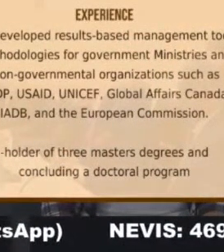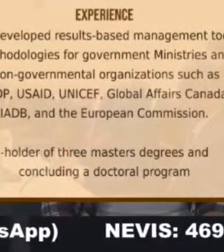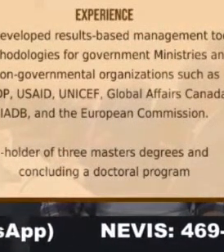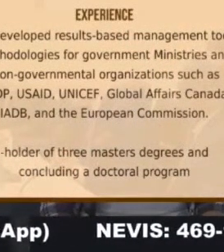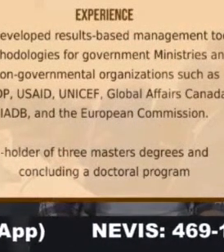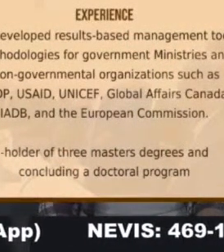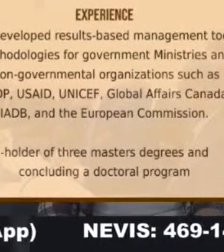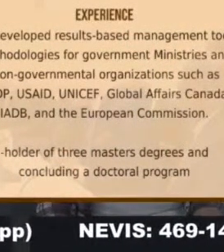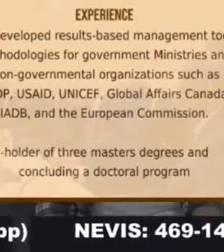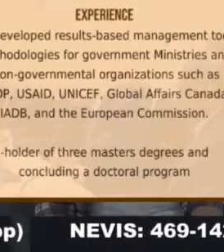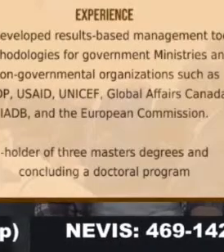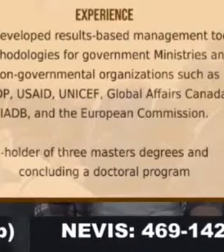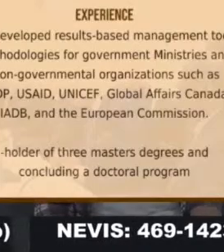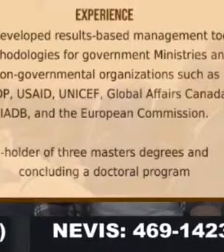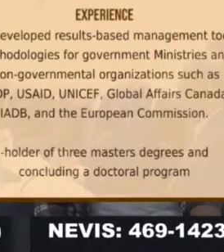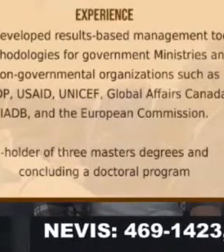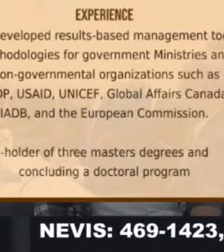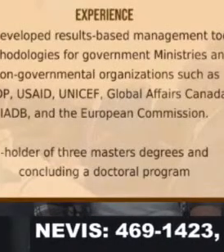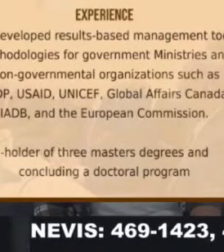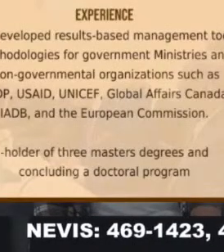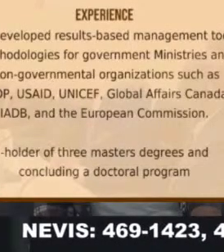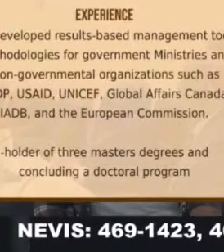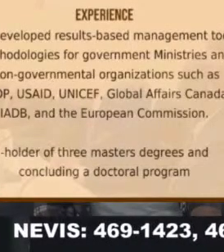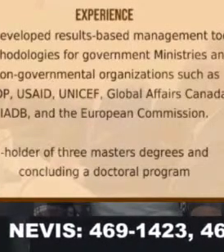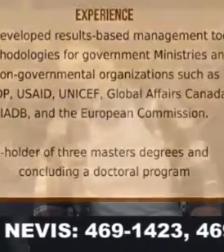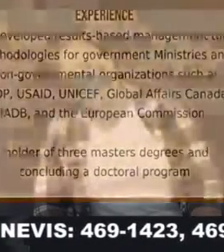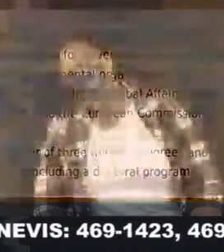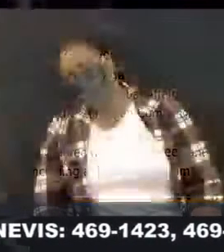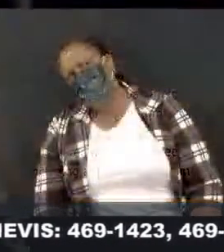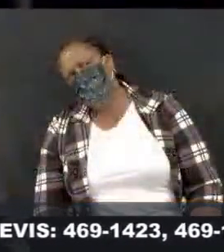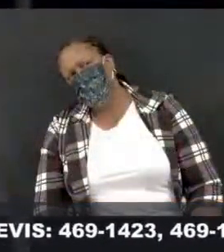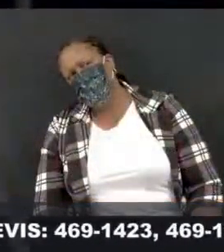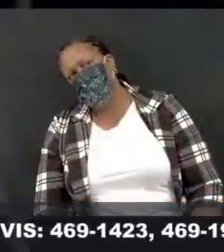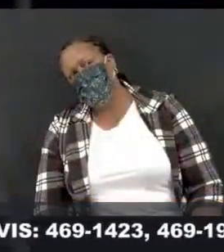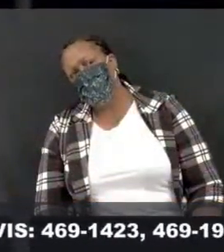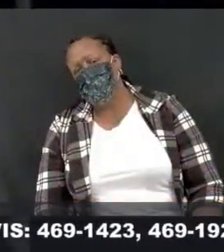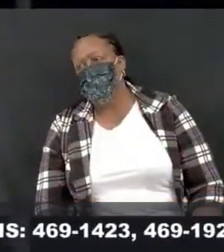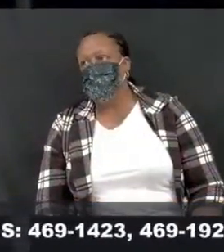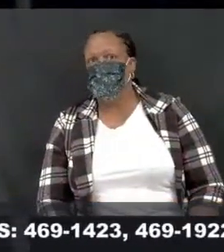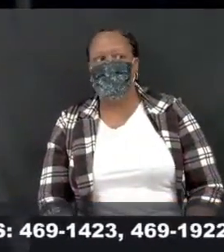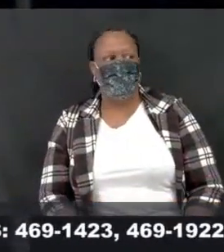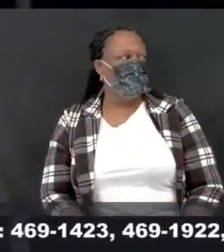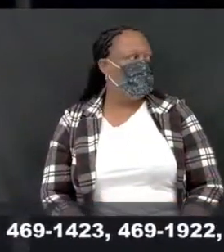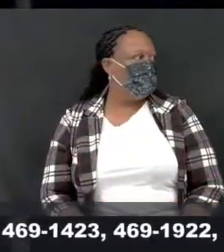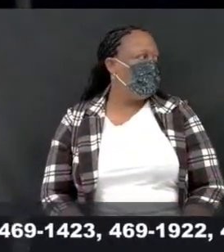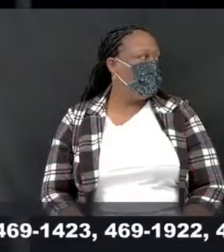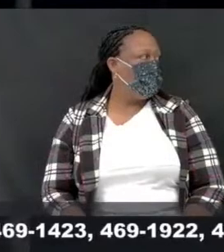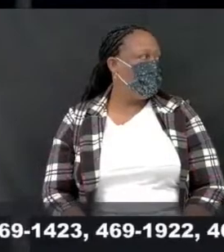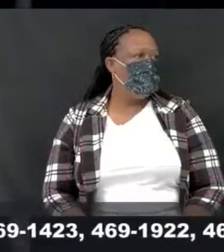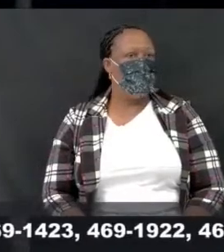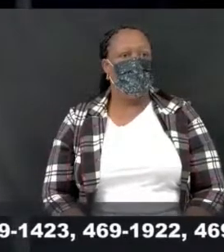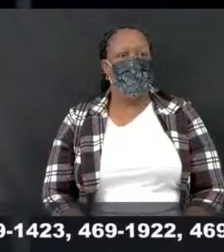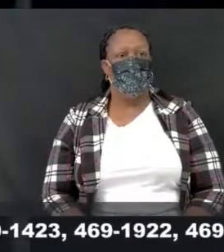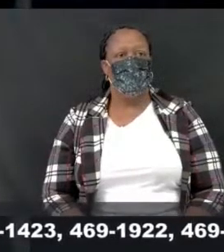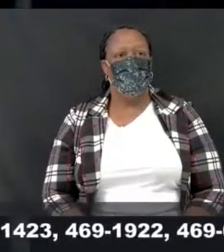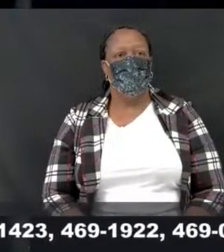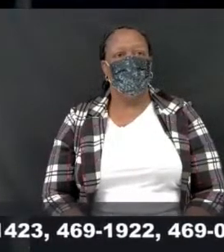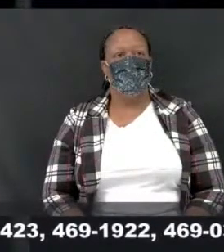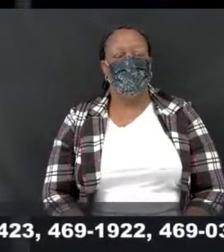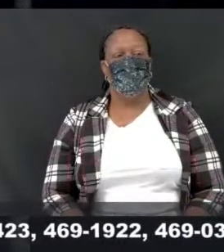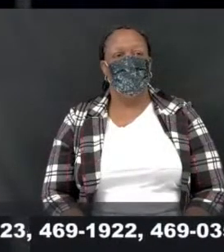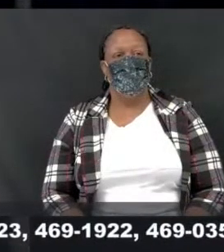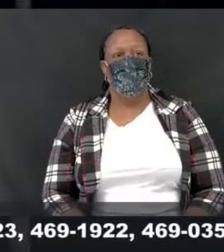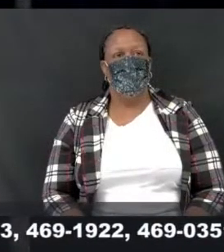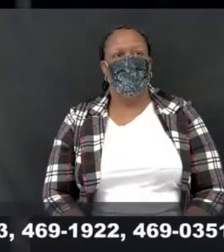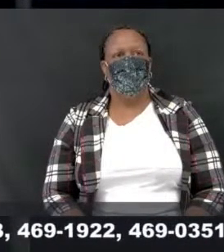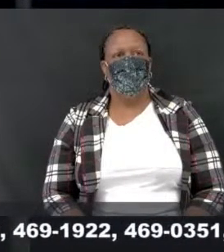have been invited by NEMO to attend our National Stakeholders Orientation.